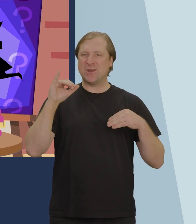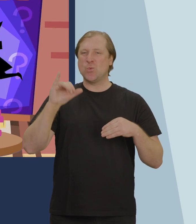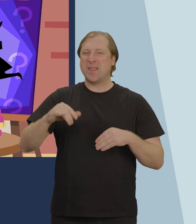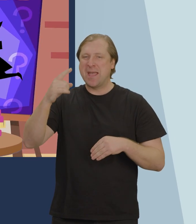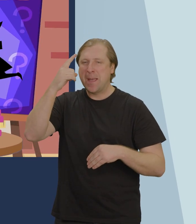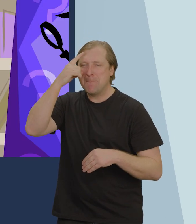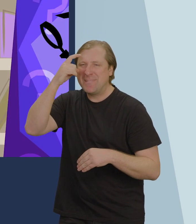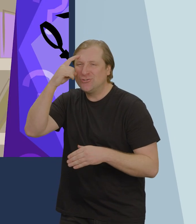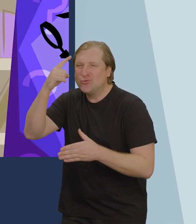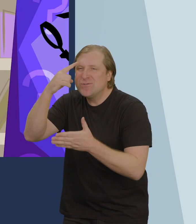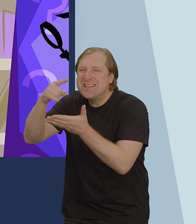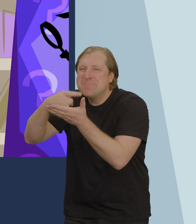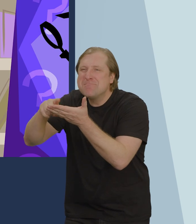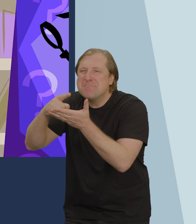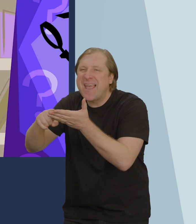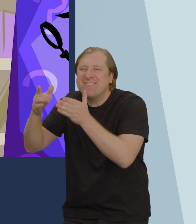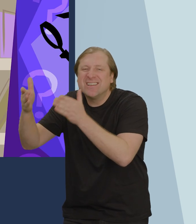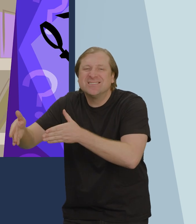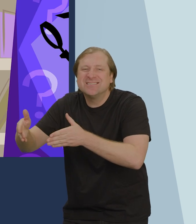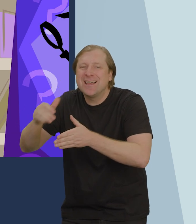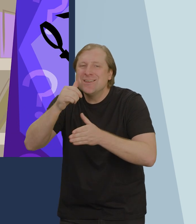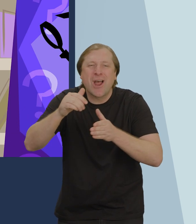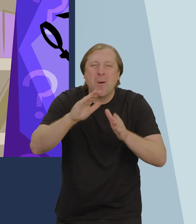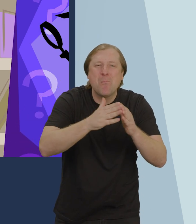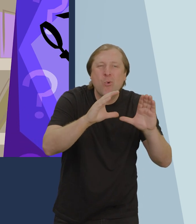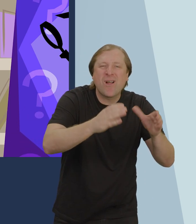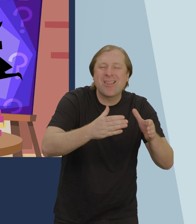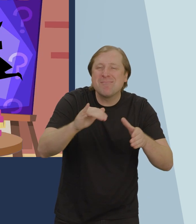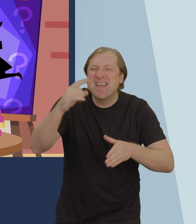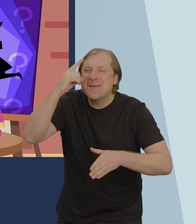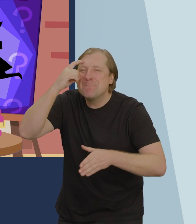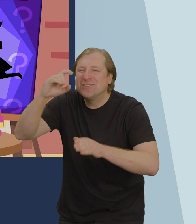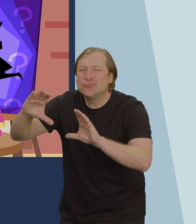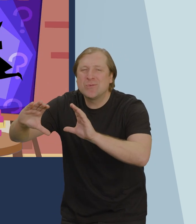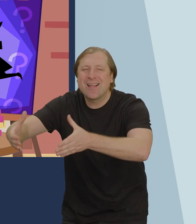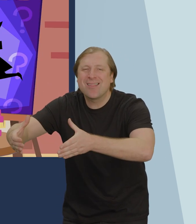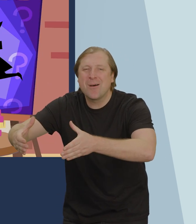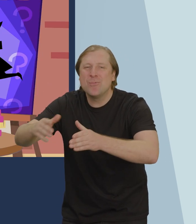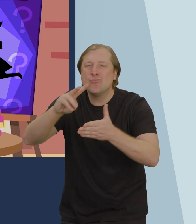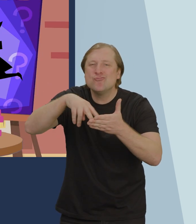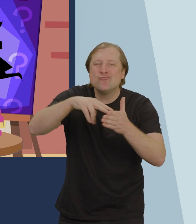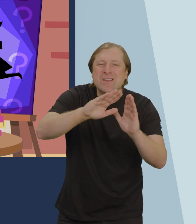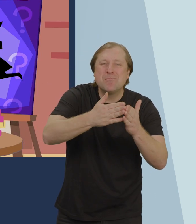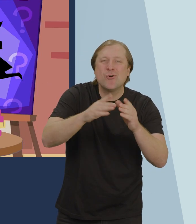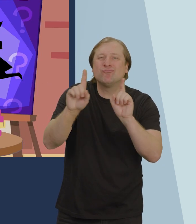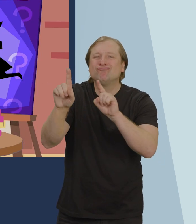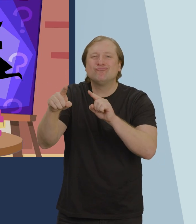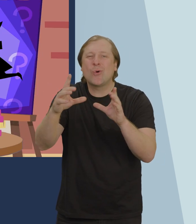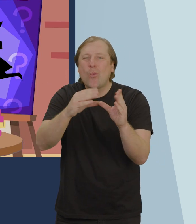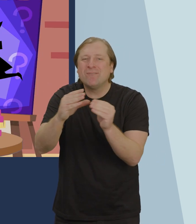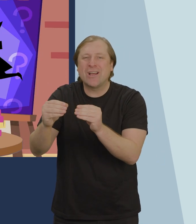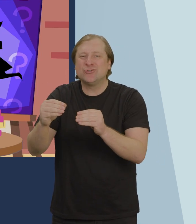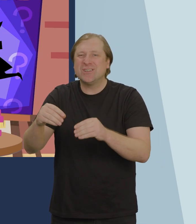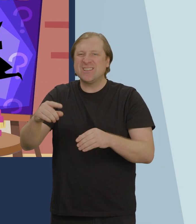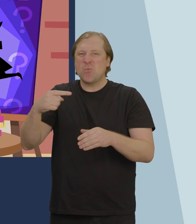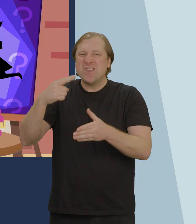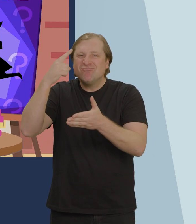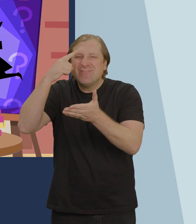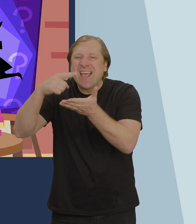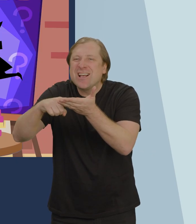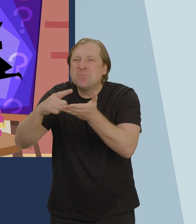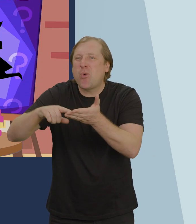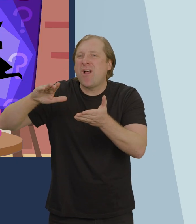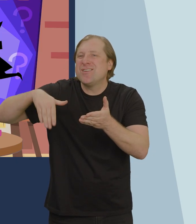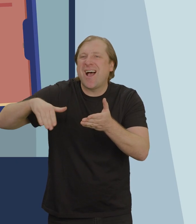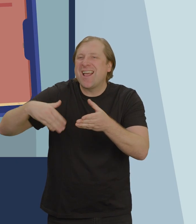Mystery Mavens. Not just a book club, but a mystery club. We read books, we go to conventions, we even explore cold